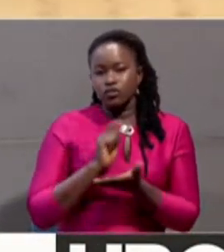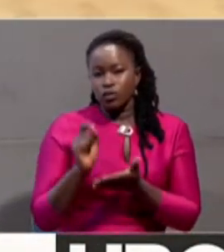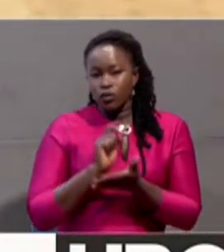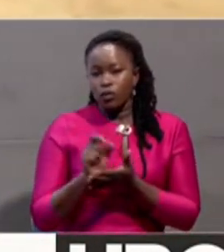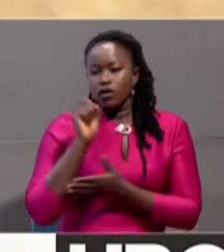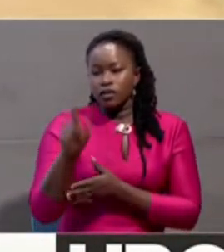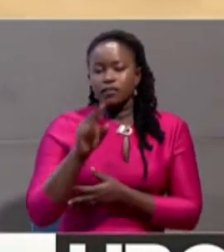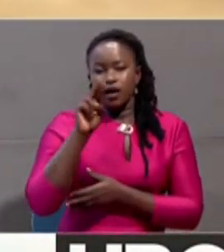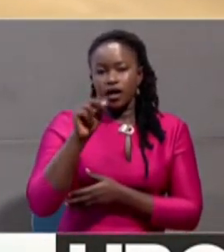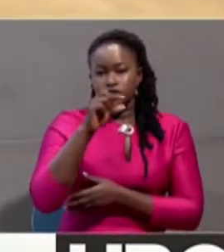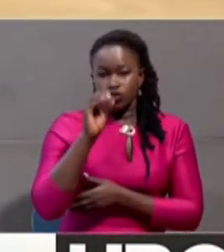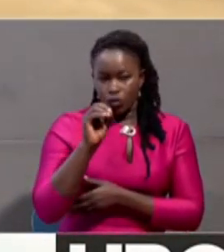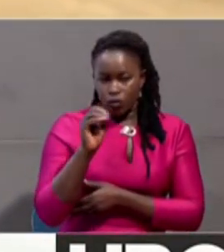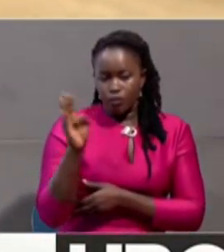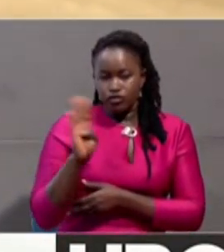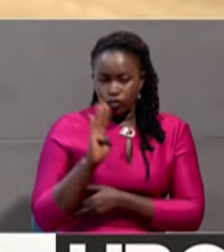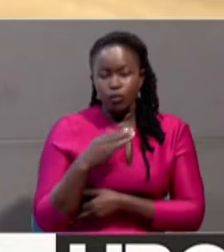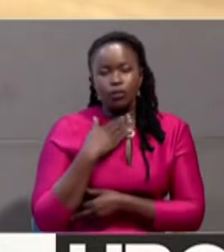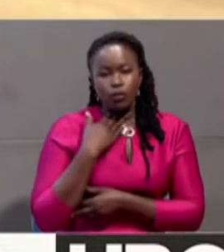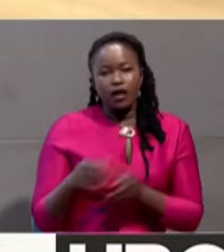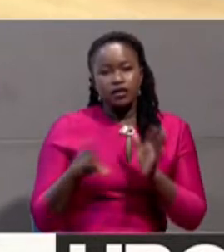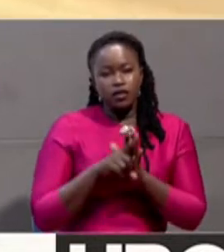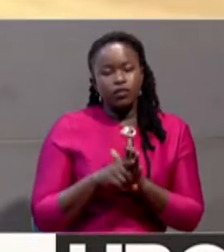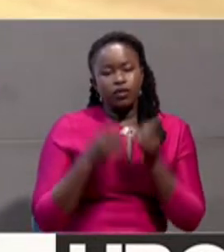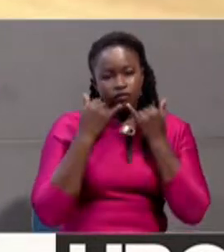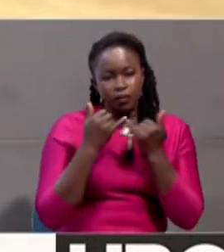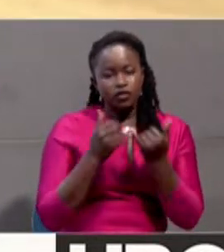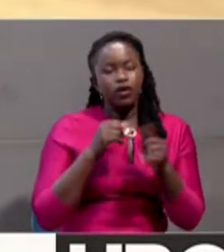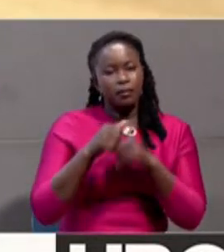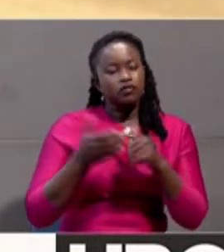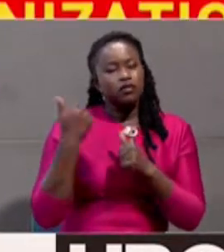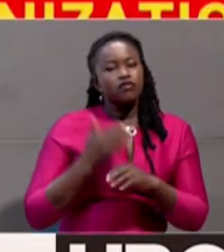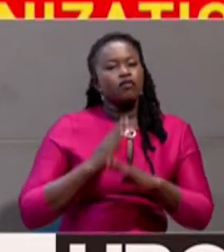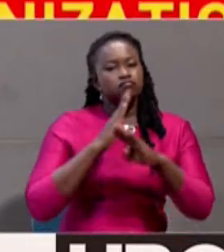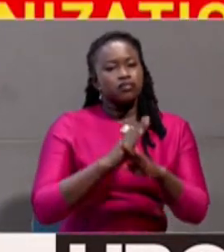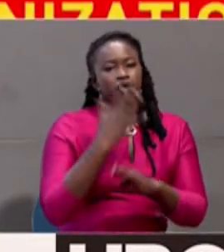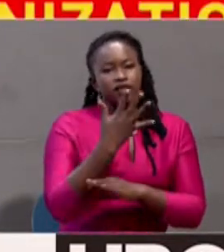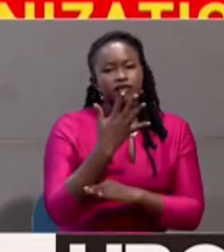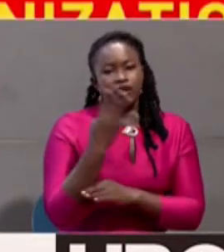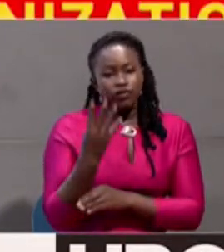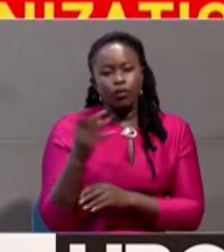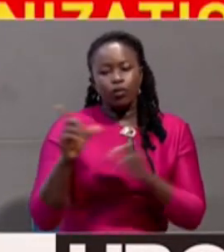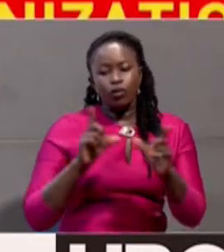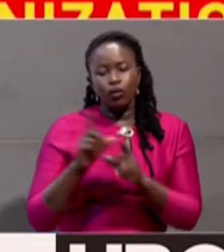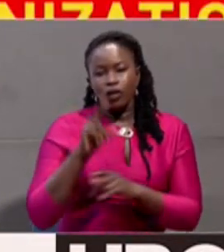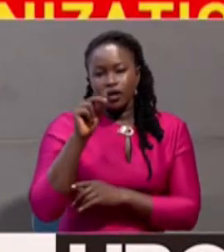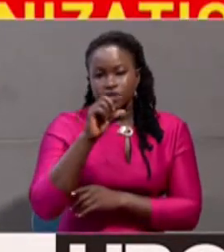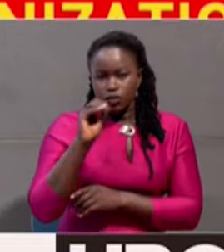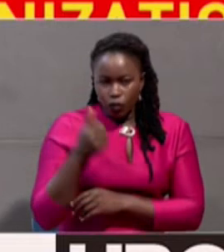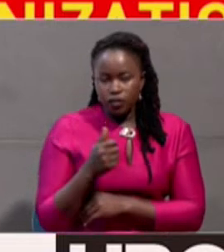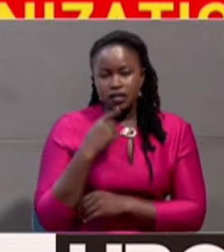organization's NGO Bureau seeking all information regarding the recent suspension of 54 local NGOs of